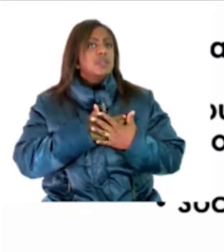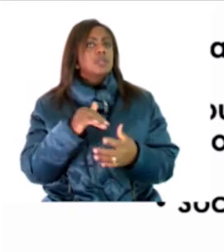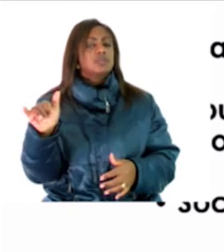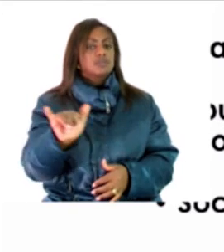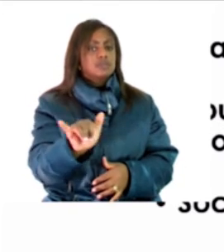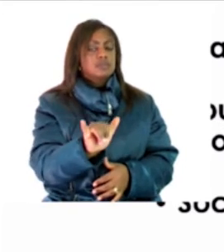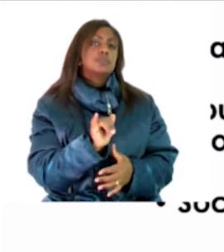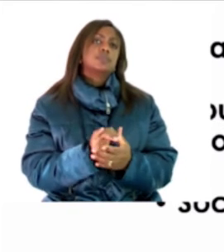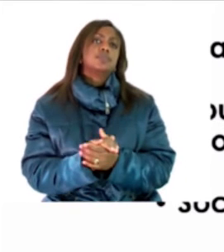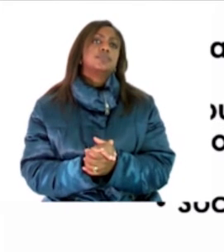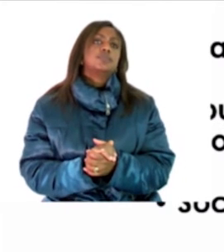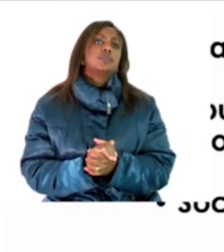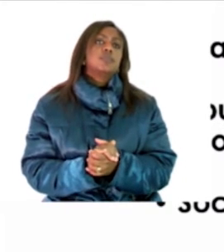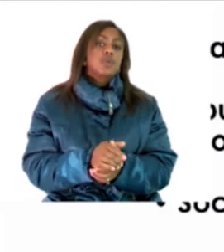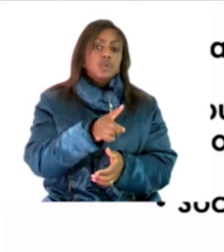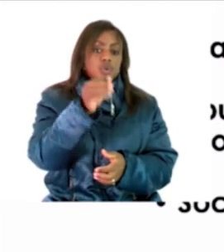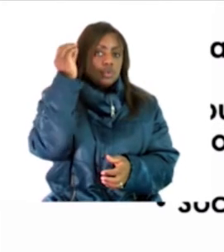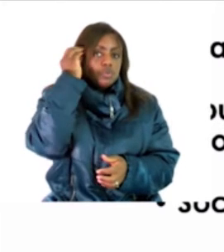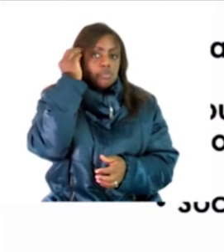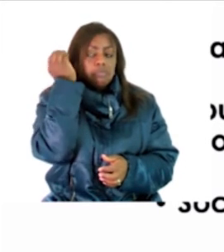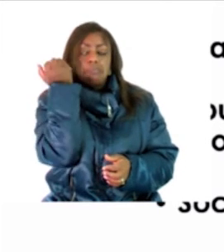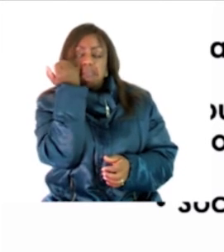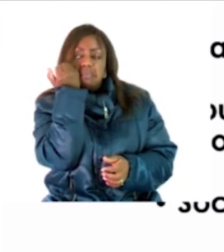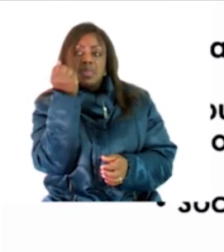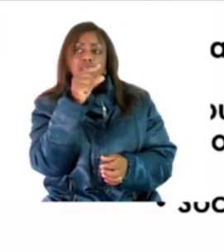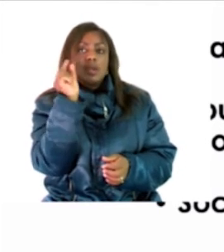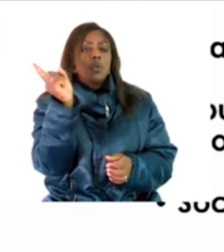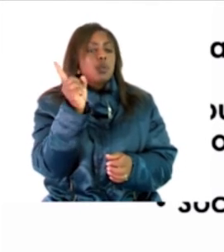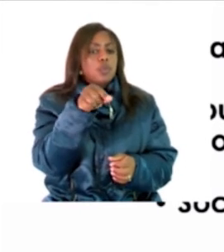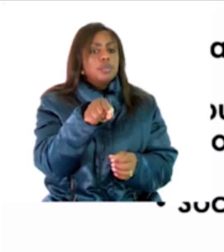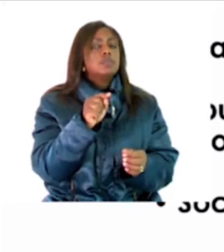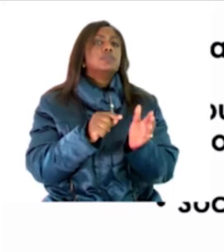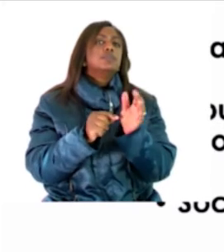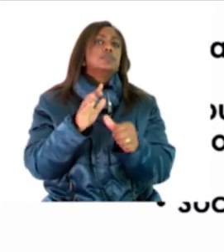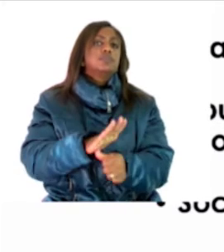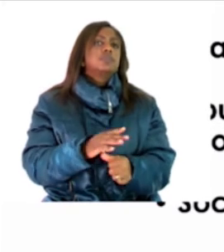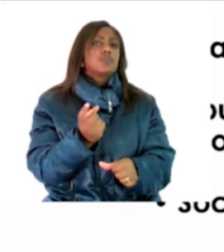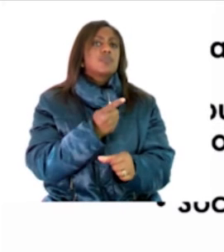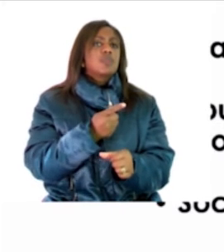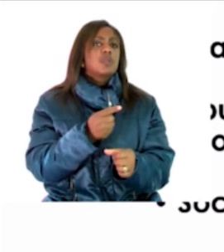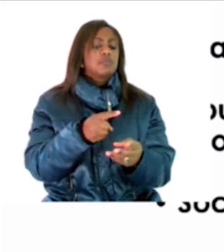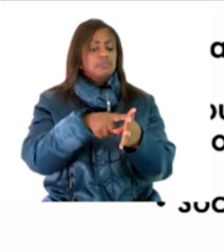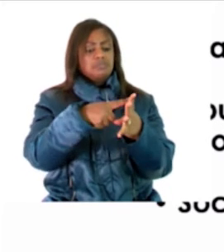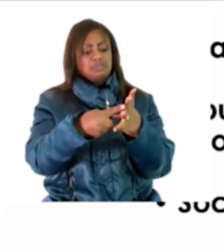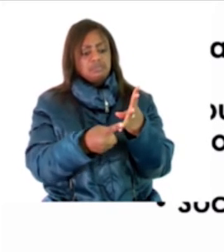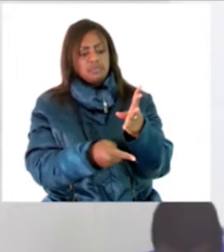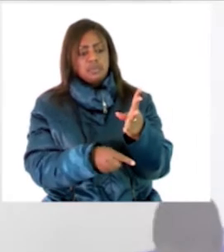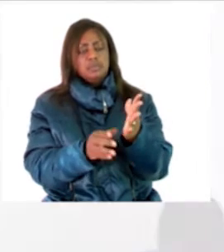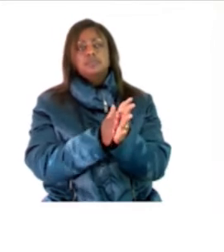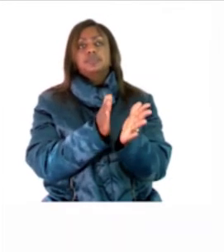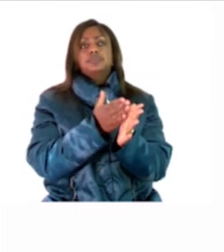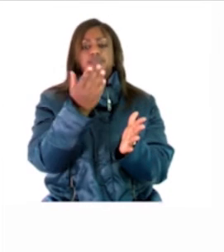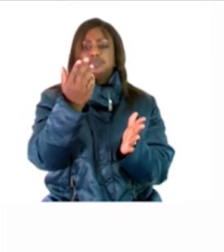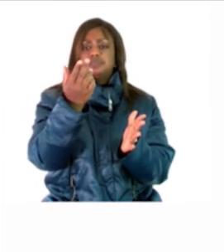abuse, or we have seen, or we see, or will end up seeing people abusing. We'll have On page 19, we